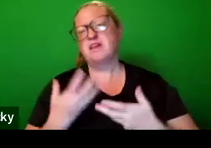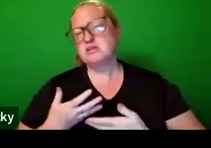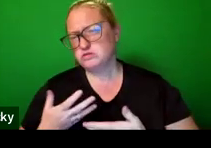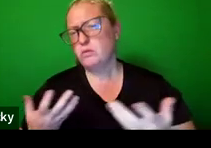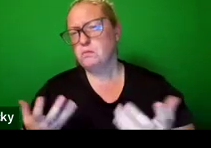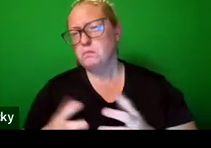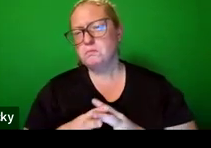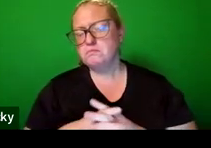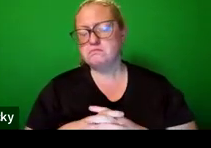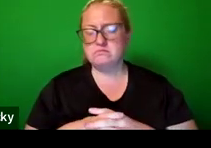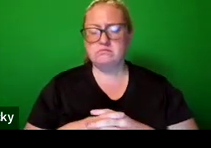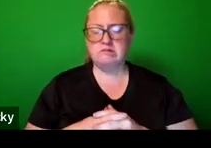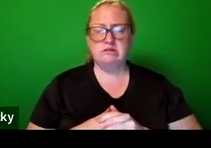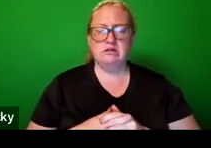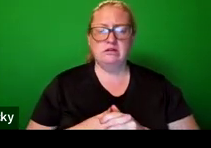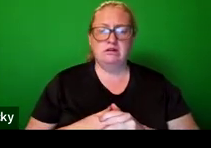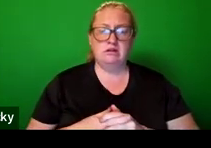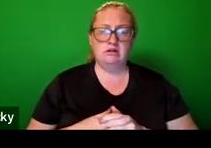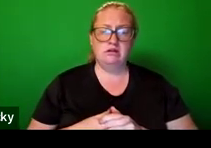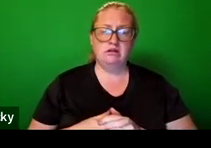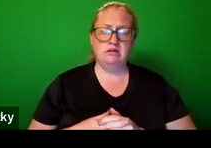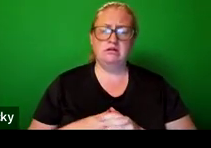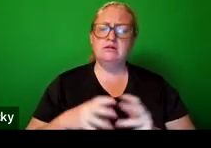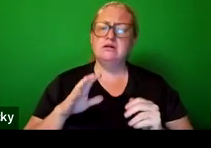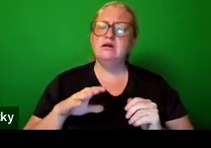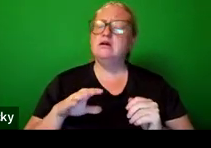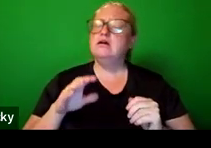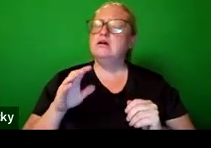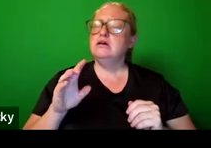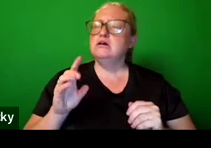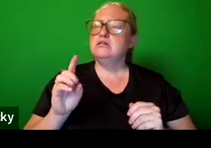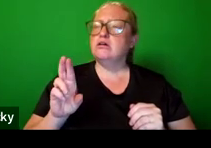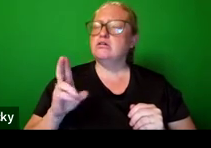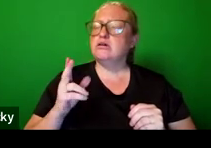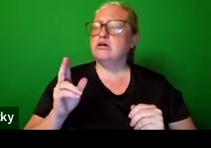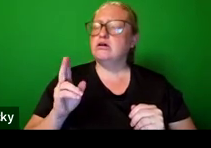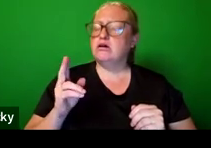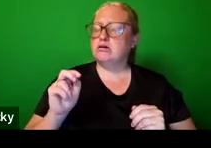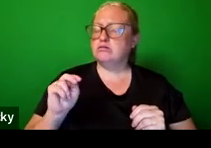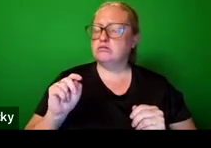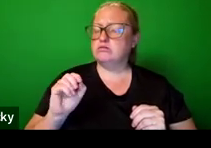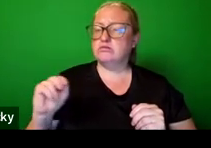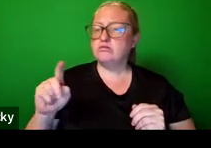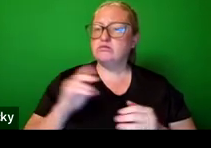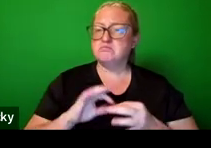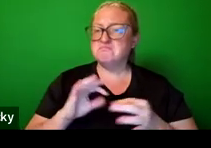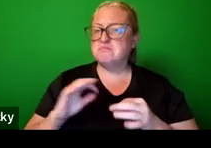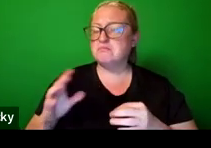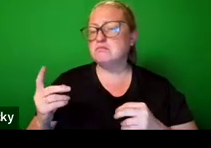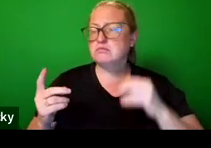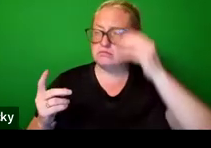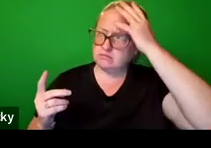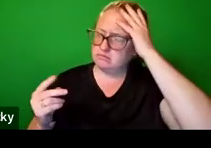And I think my question then would be, and Dr. Huntoon, you gave a little bit of hint of this, is and this relates